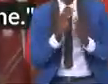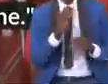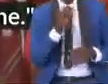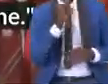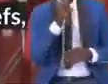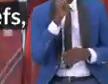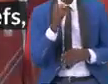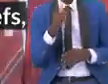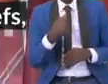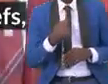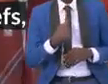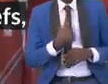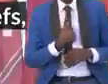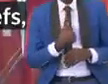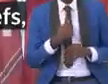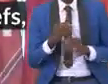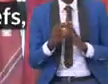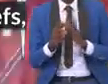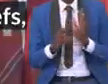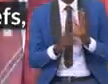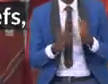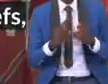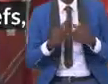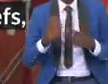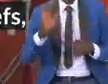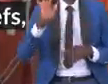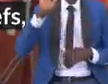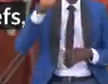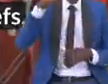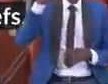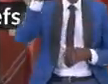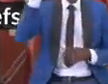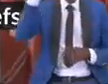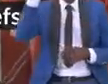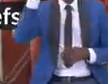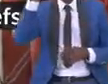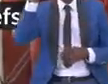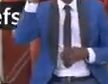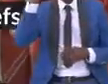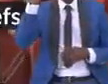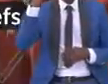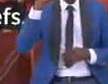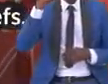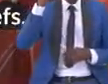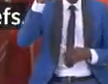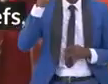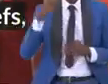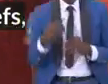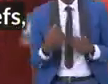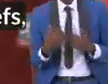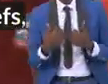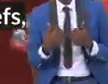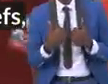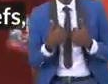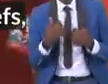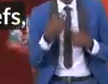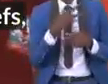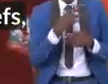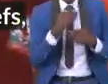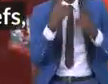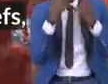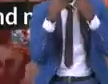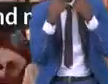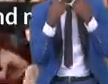thine. He shed no tears for his own